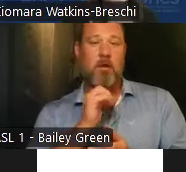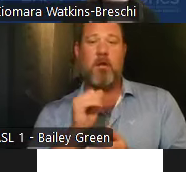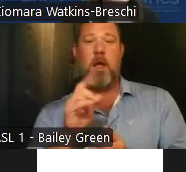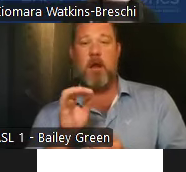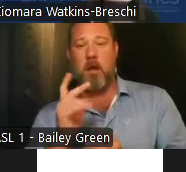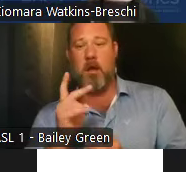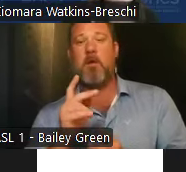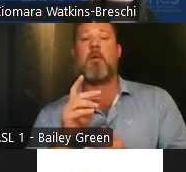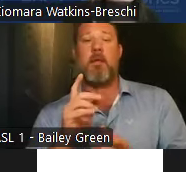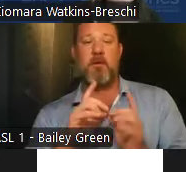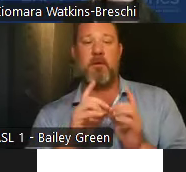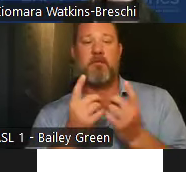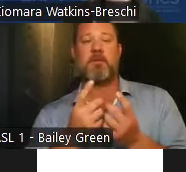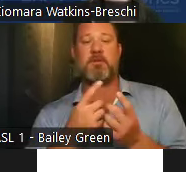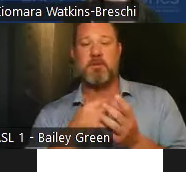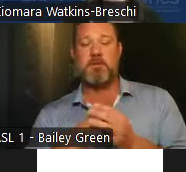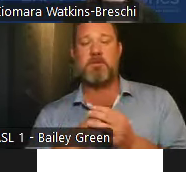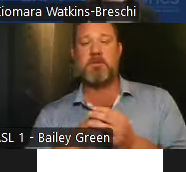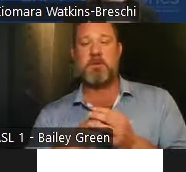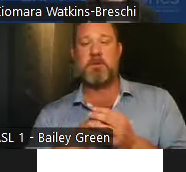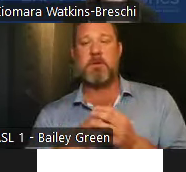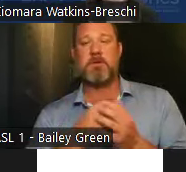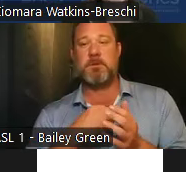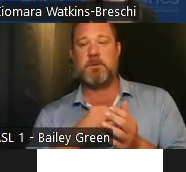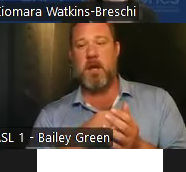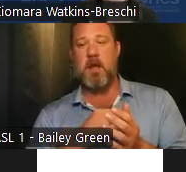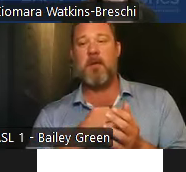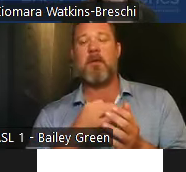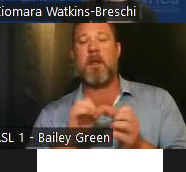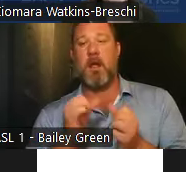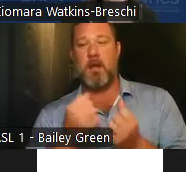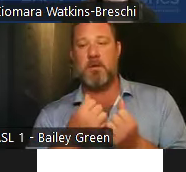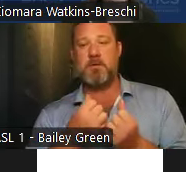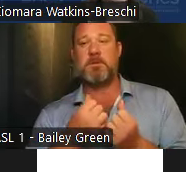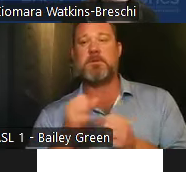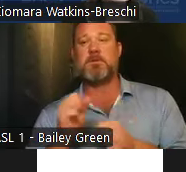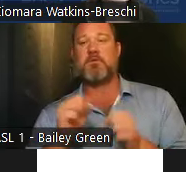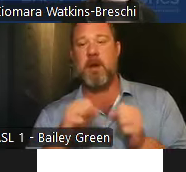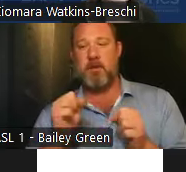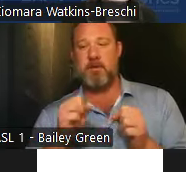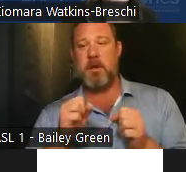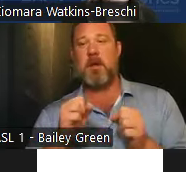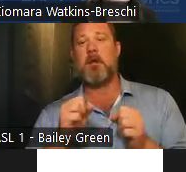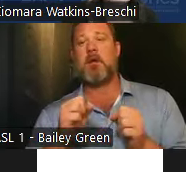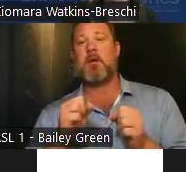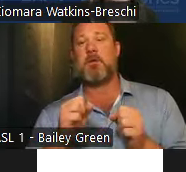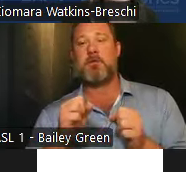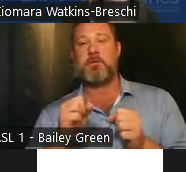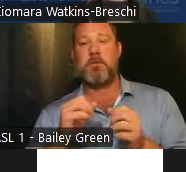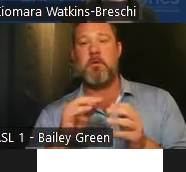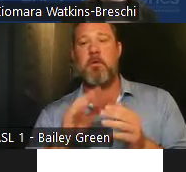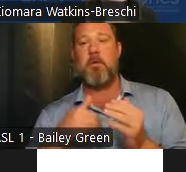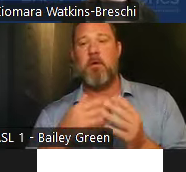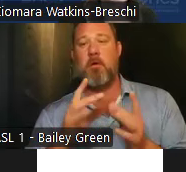meetings with other divisions in our department, as well as staff from sister agencies, to strategize and consider all of the options